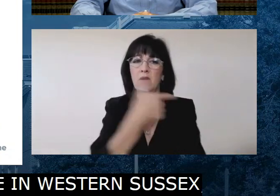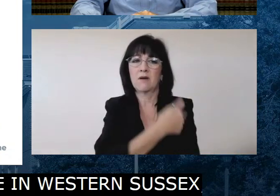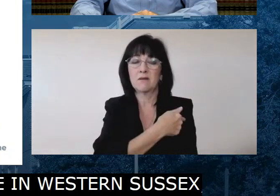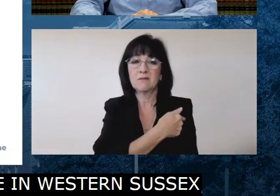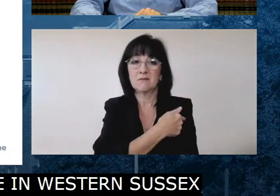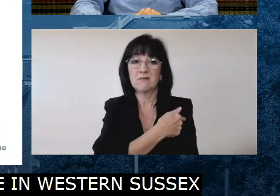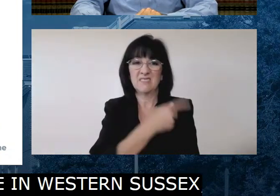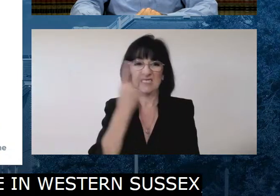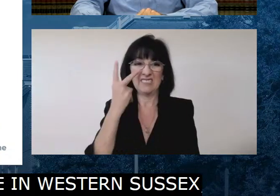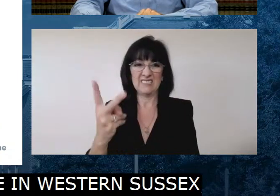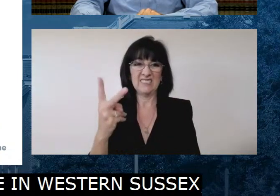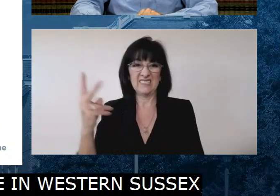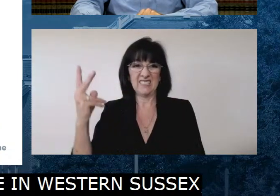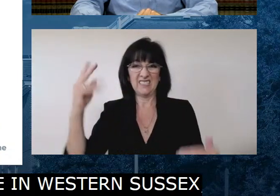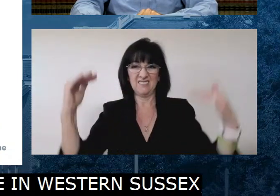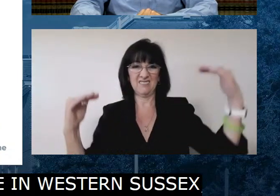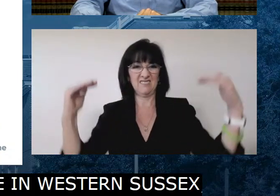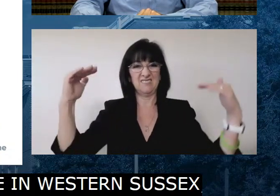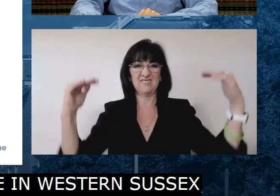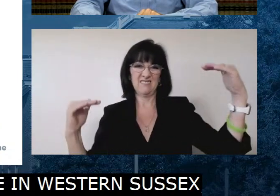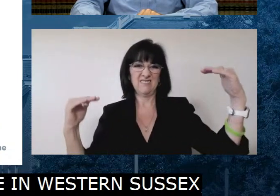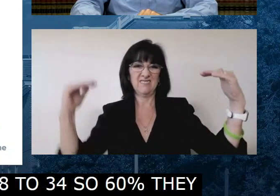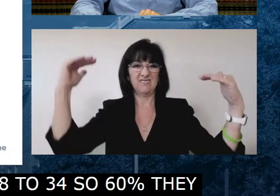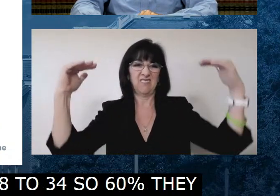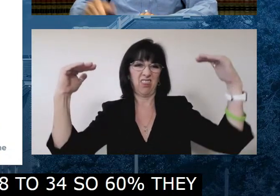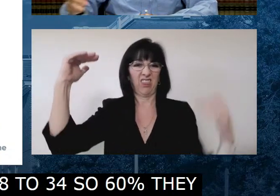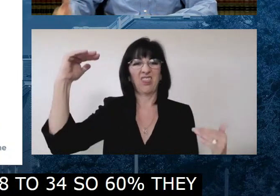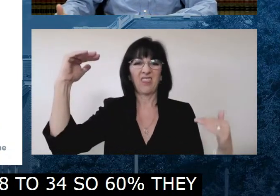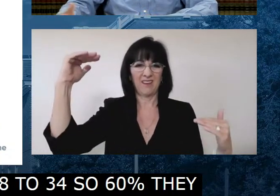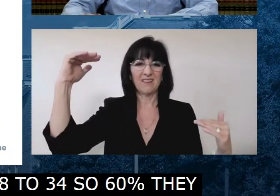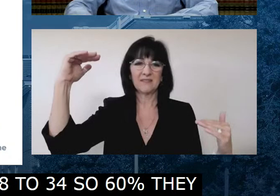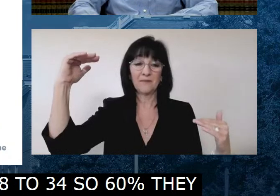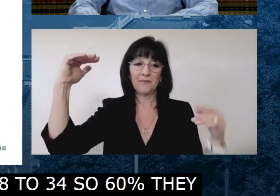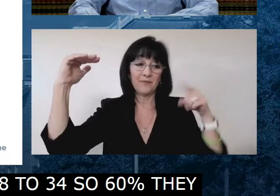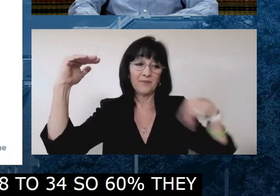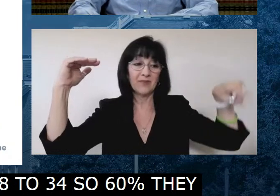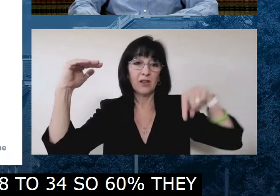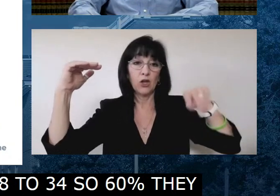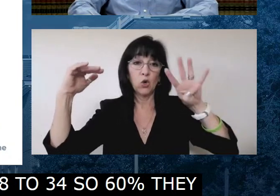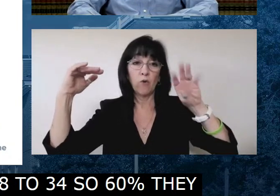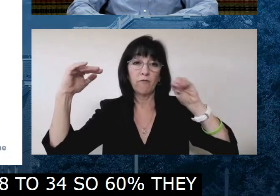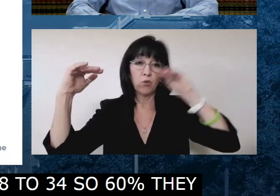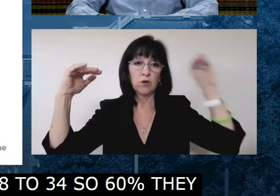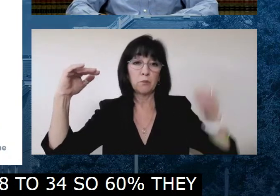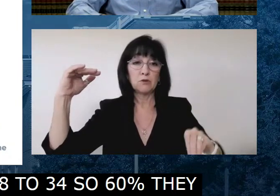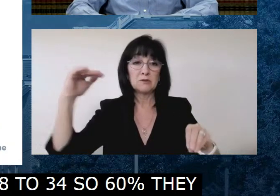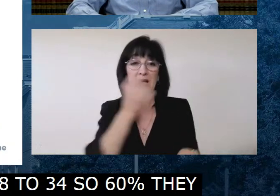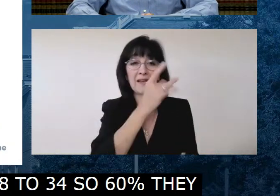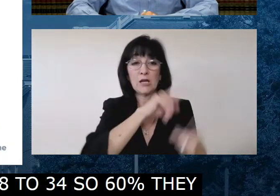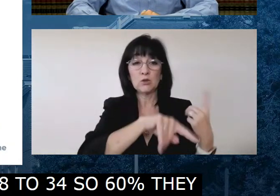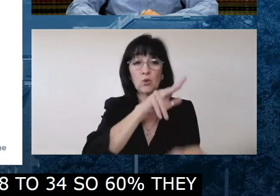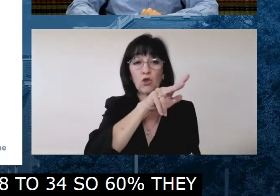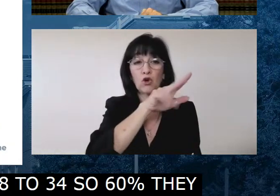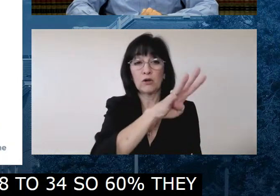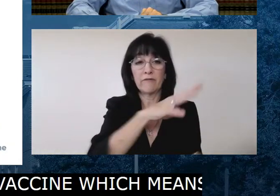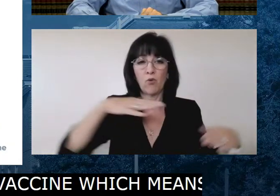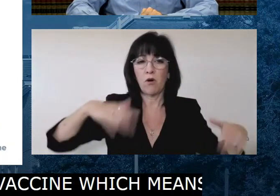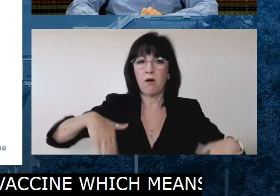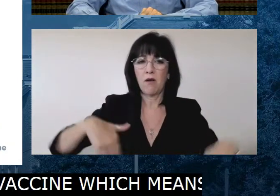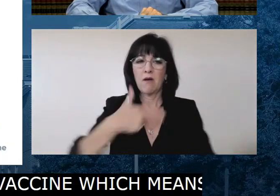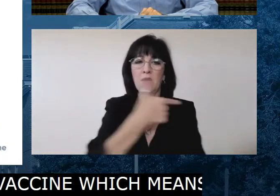not received one dose of the vaccine, which means they are going to be susceptible